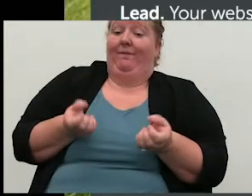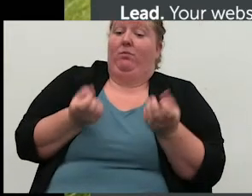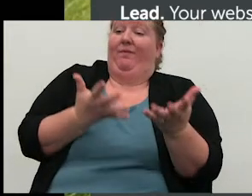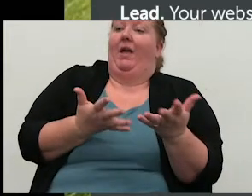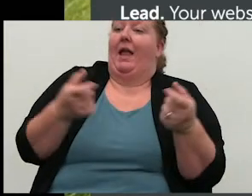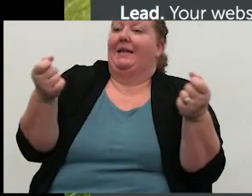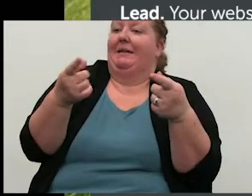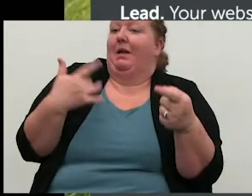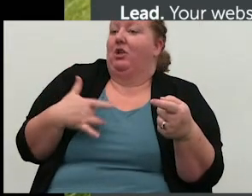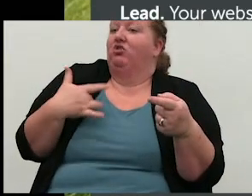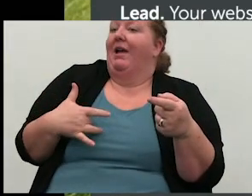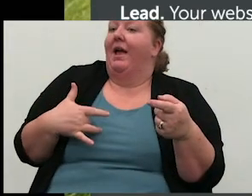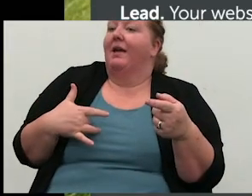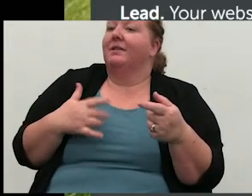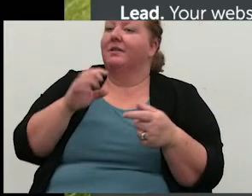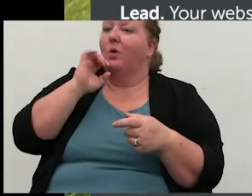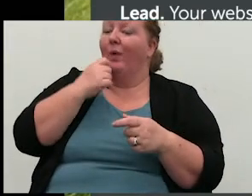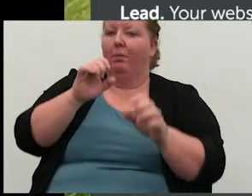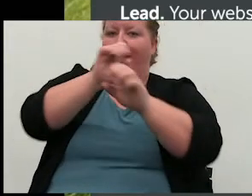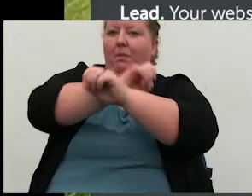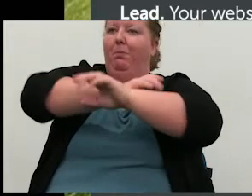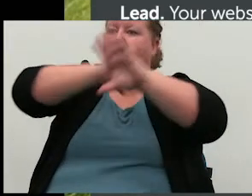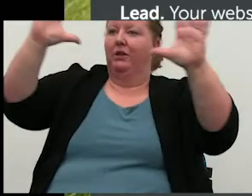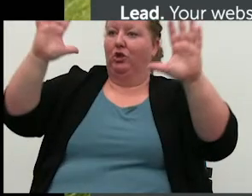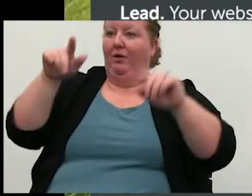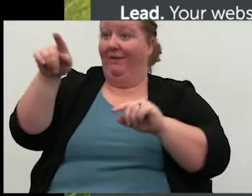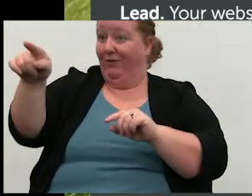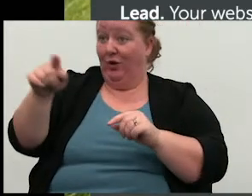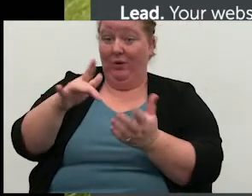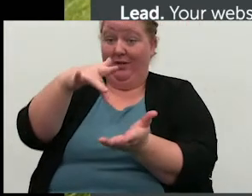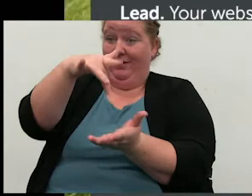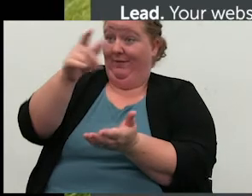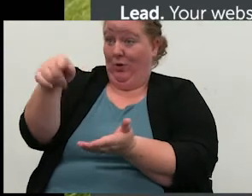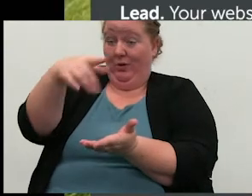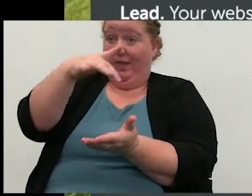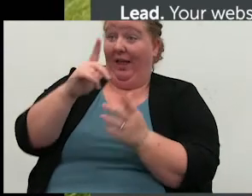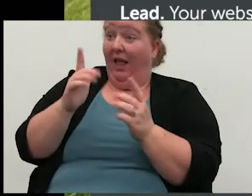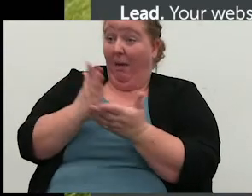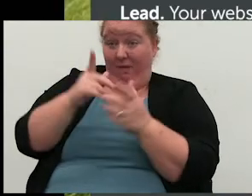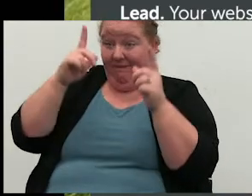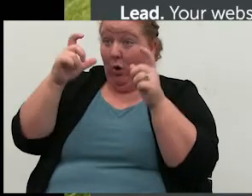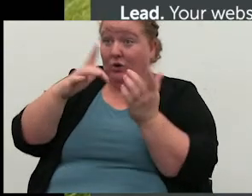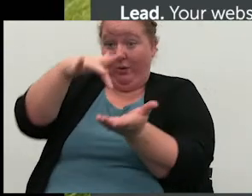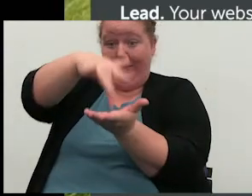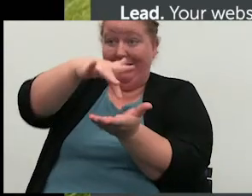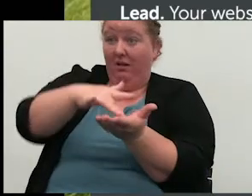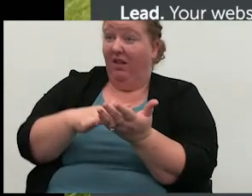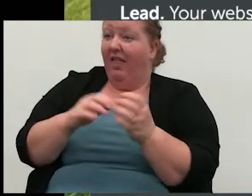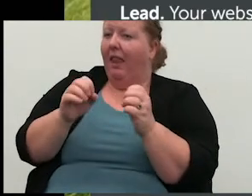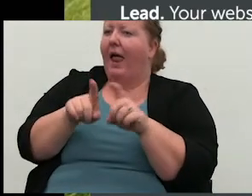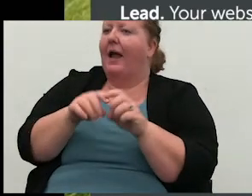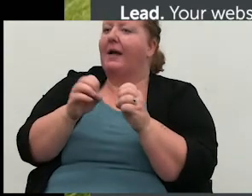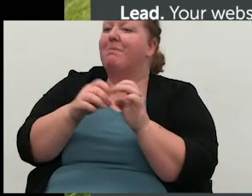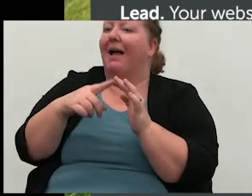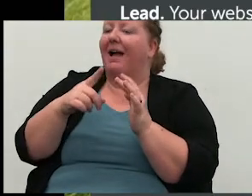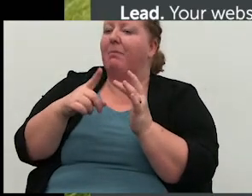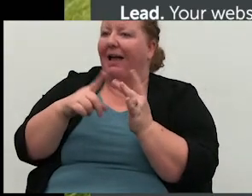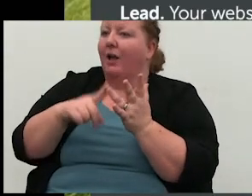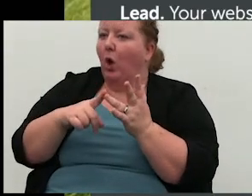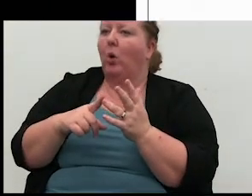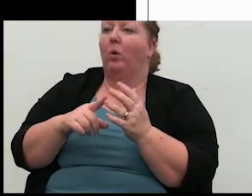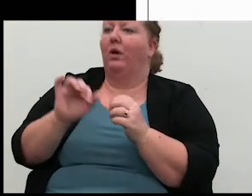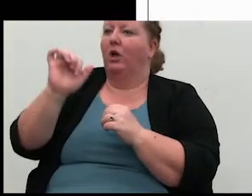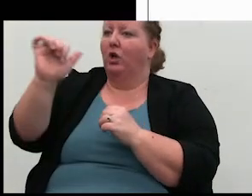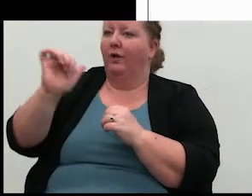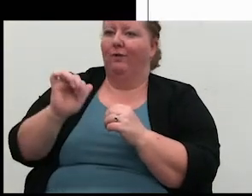party, they have a picture of you, literally, they have a photo of you, and a biography of you, and a record of what you do